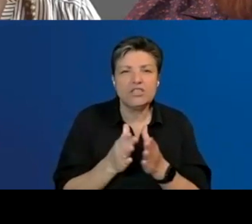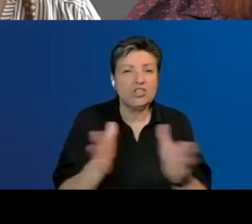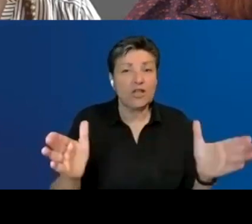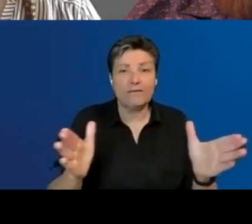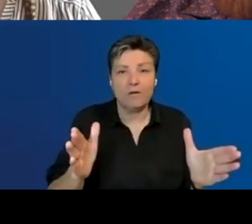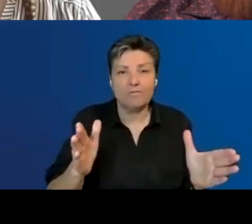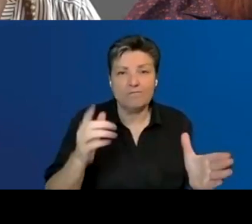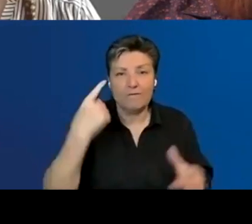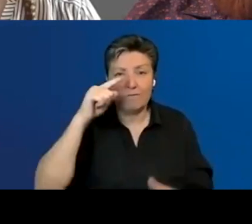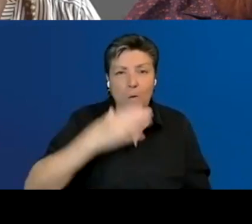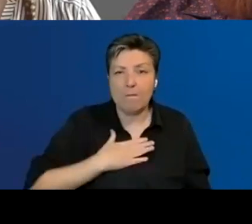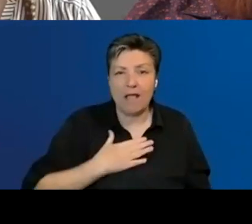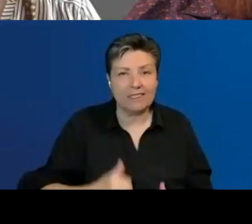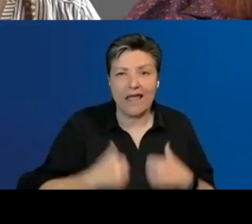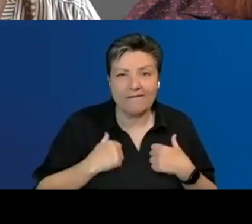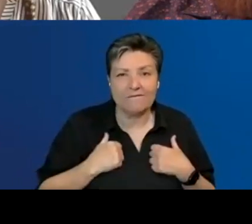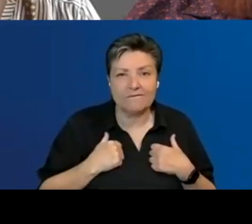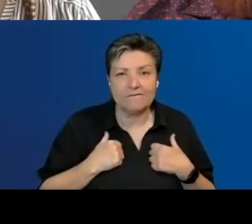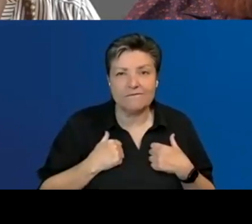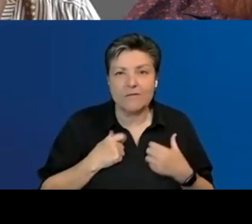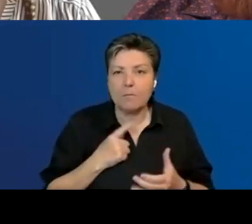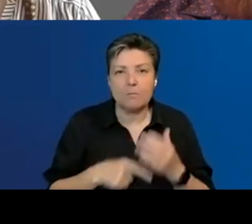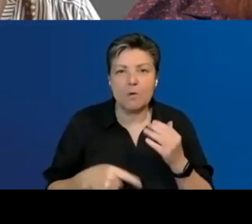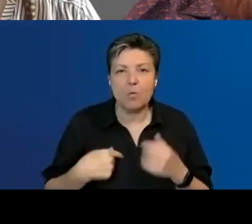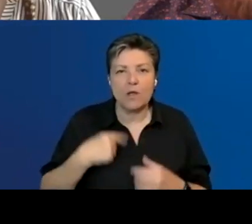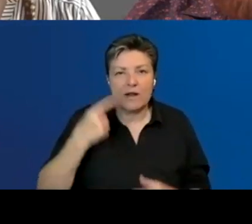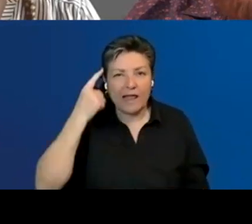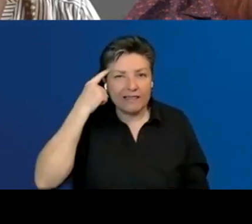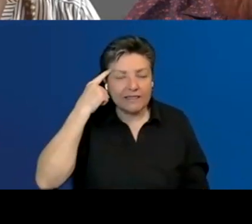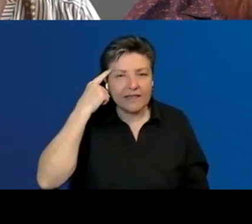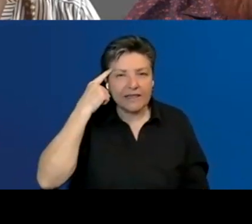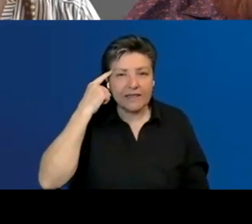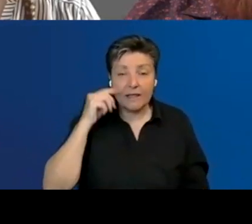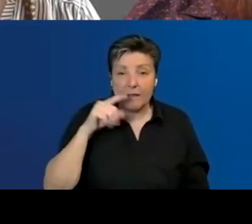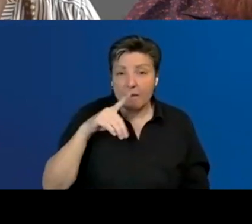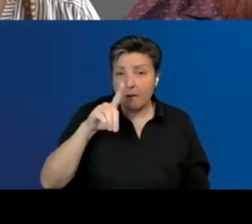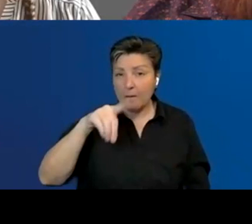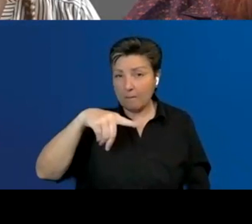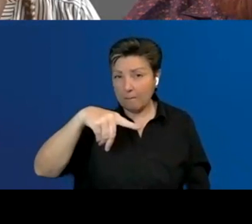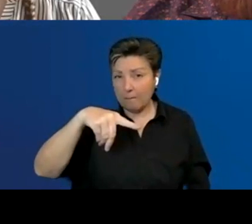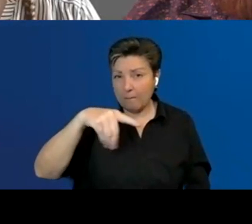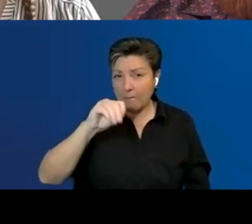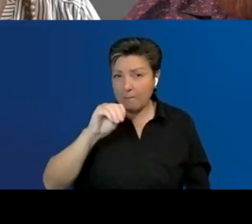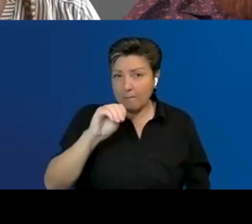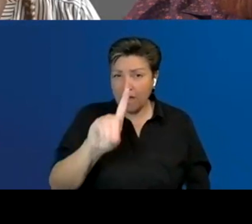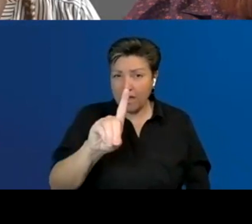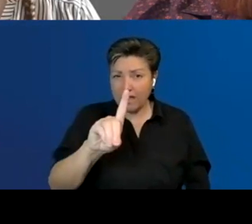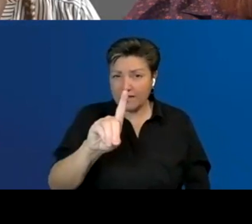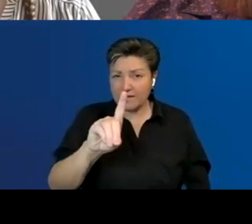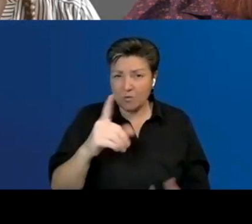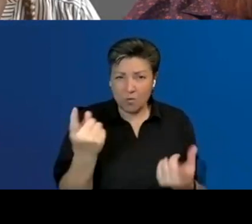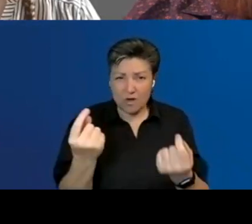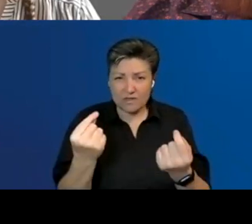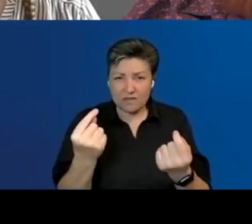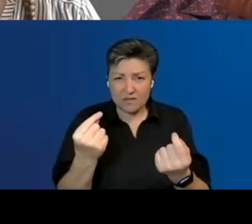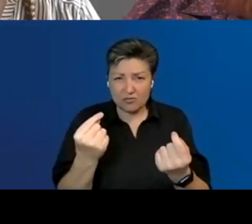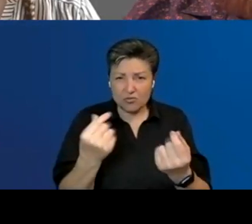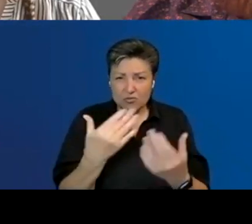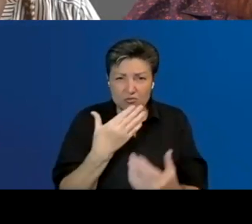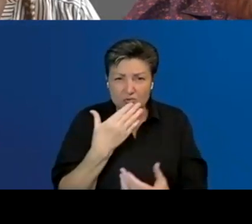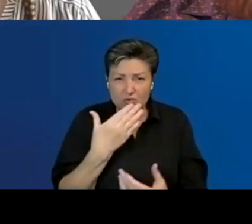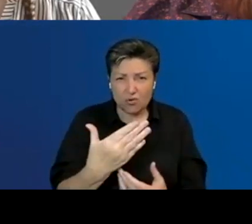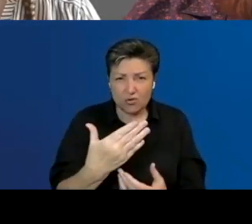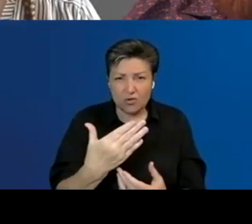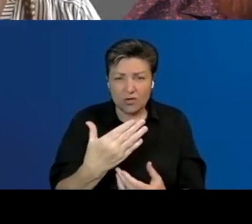life, but what I think the medium of podcasting does really well is it allows you to follow